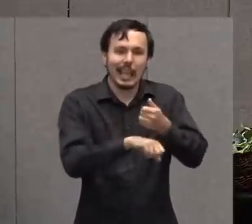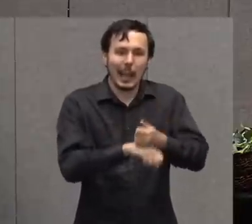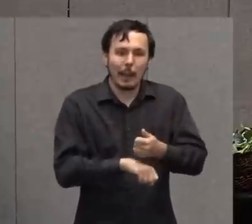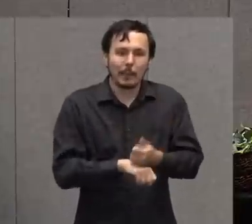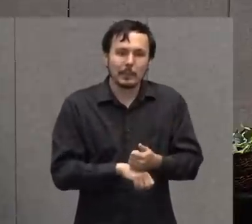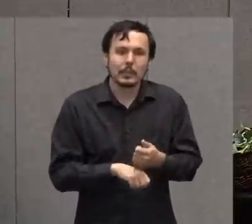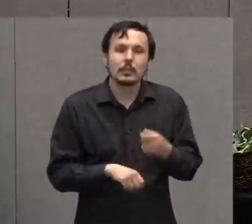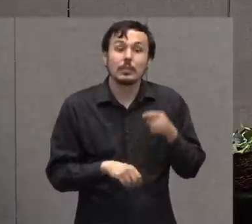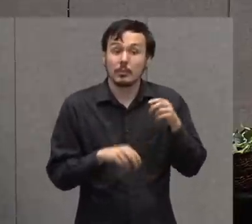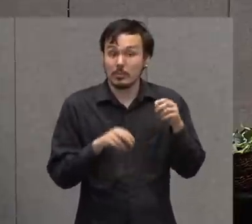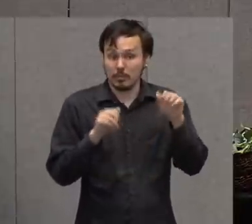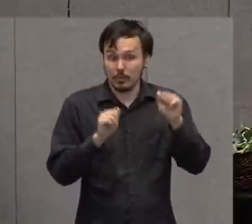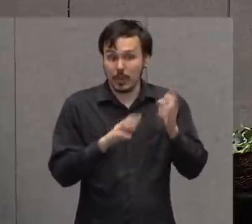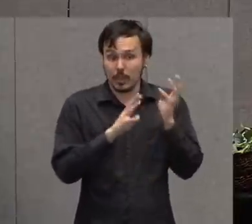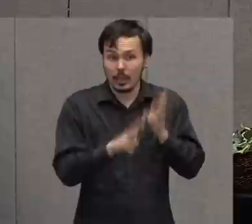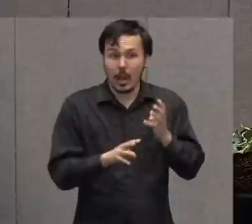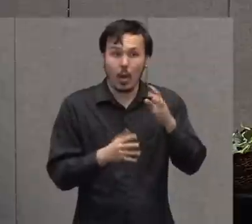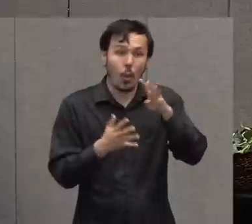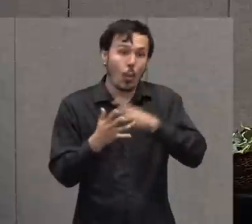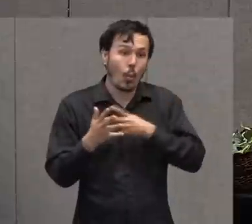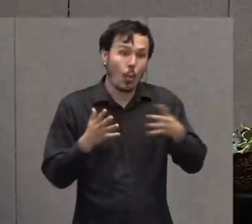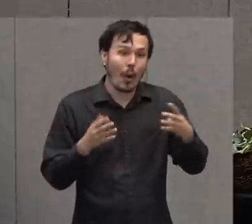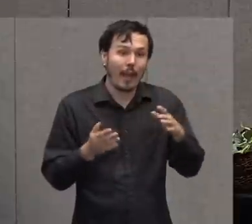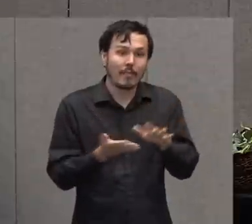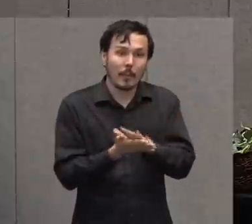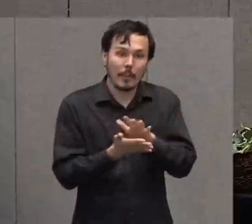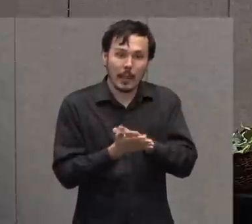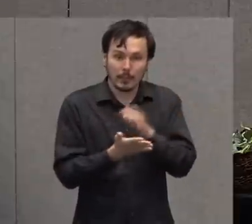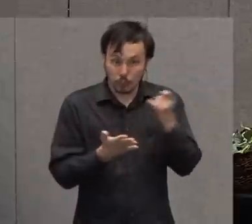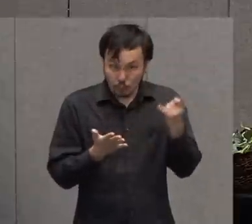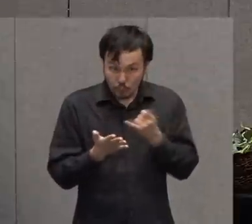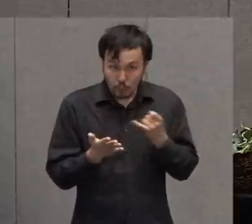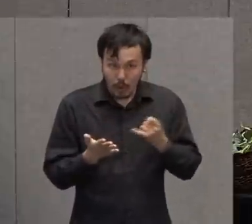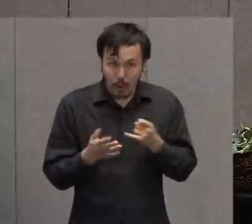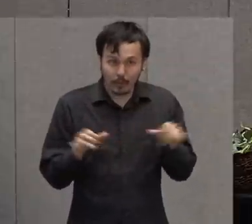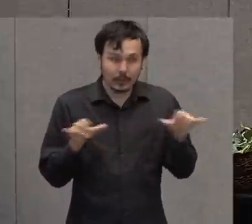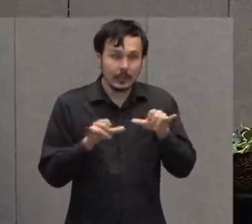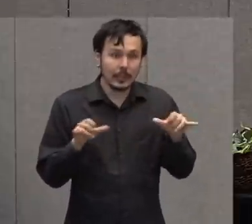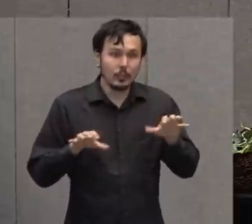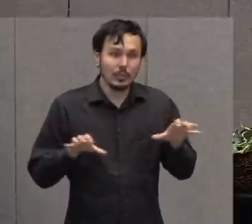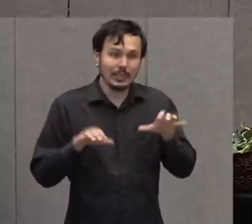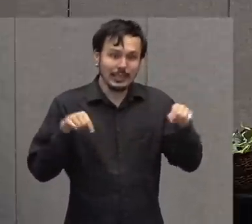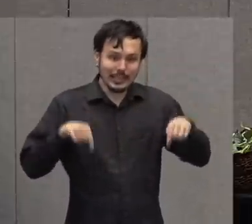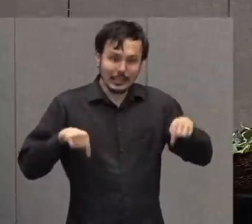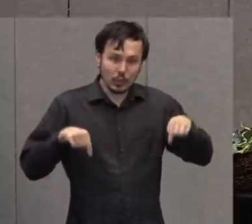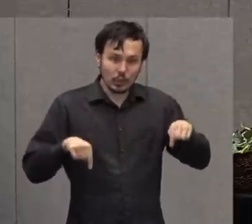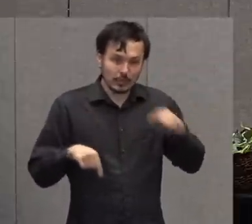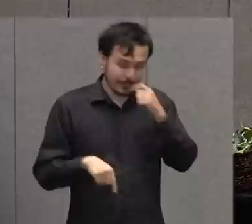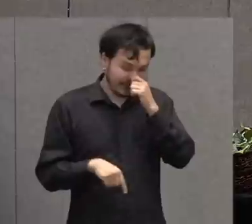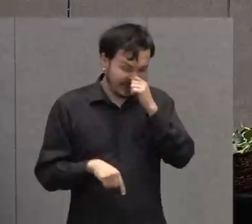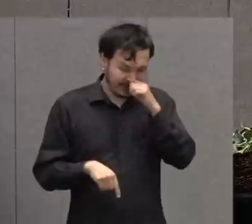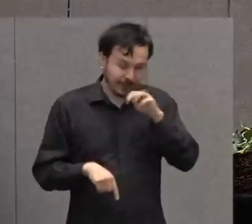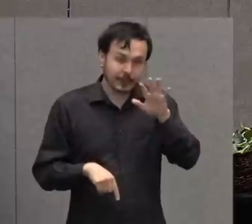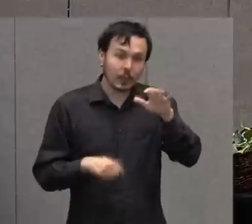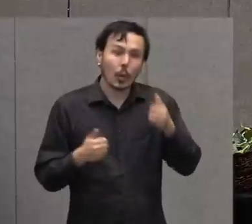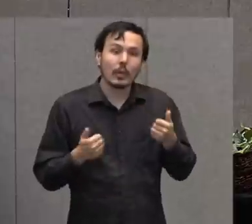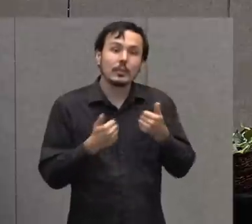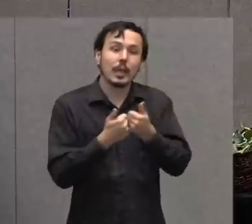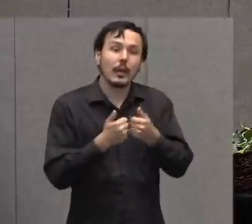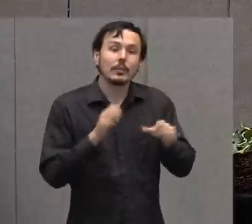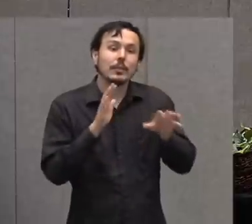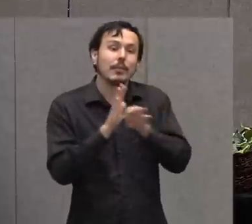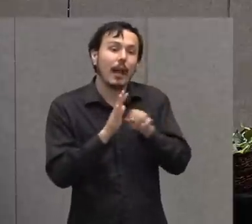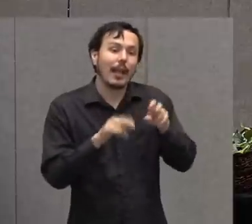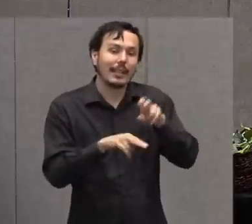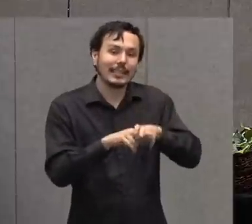graph paper that you can download, or you could kind of just draw it on paper like we did here. But your challenge is to find all of the